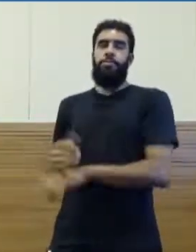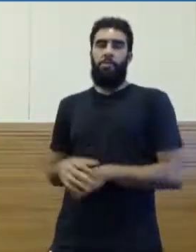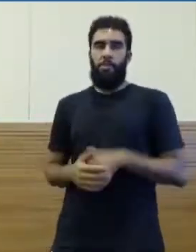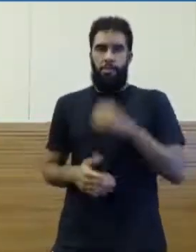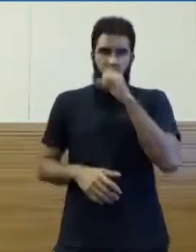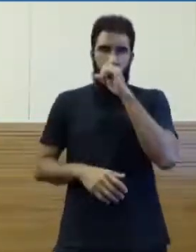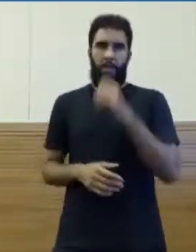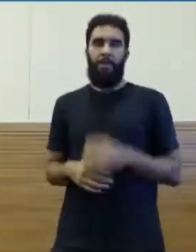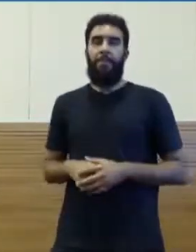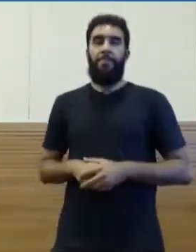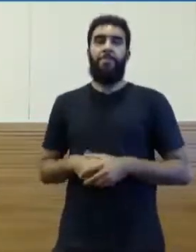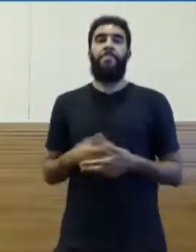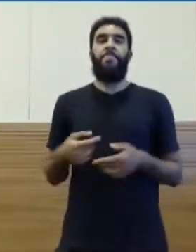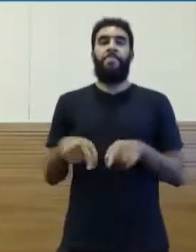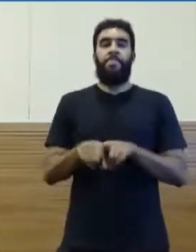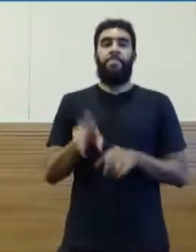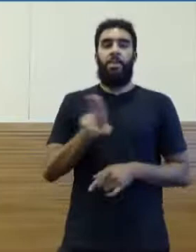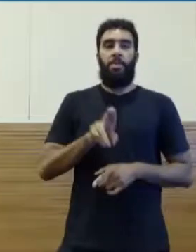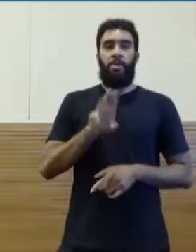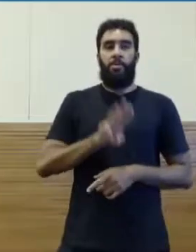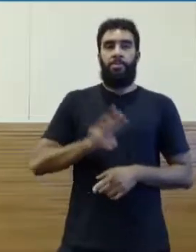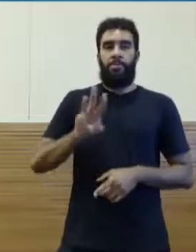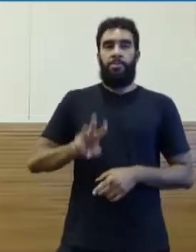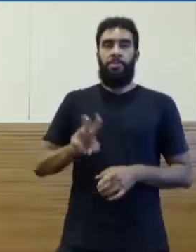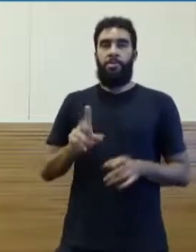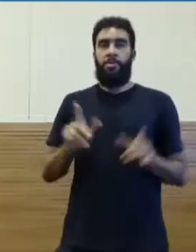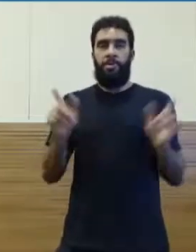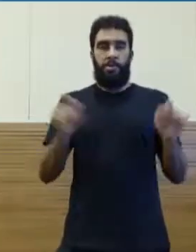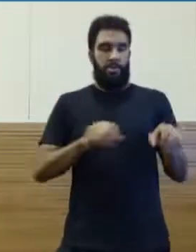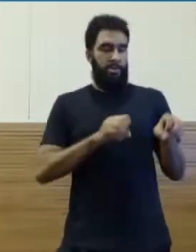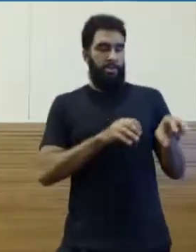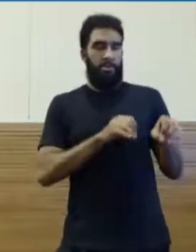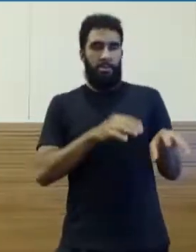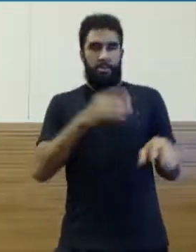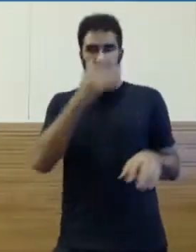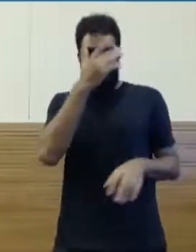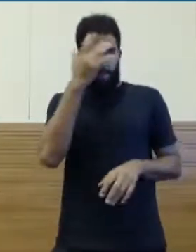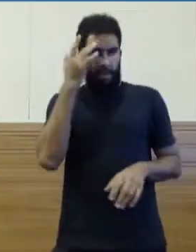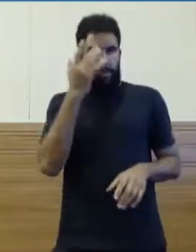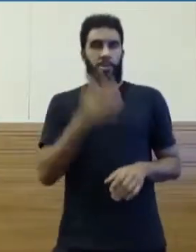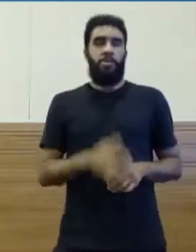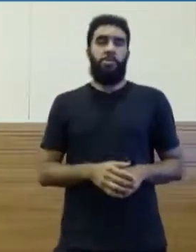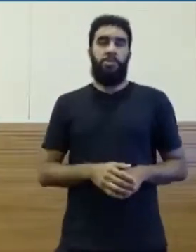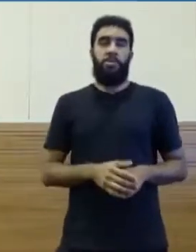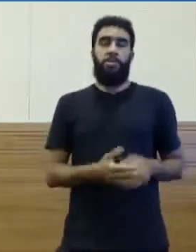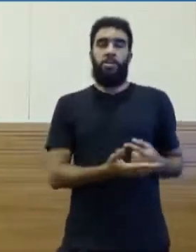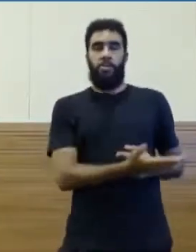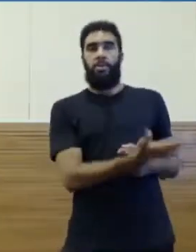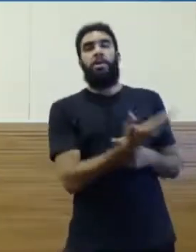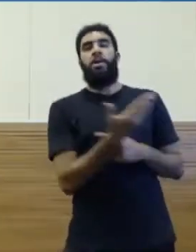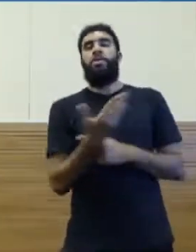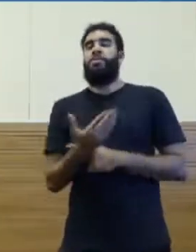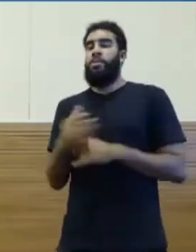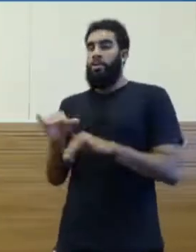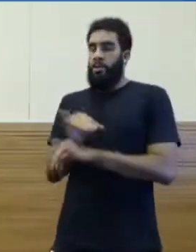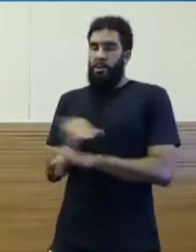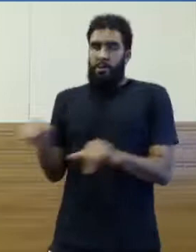we're working with the Ministry of Education directly with this microsite where we have people who